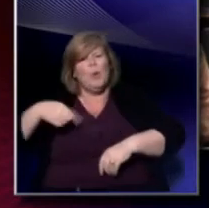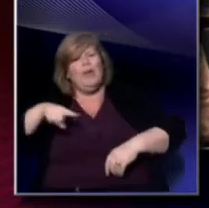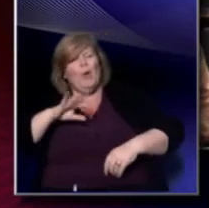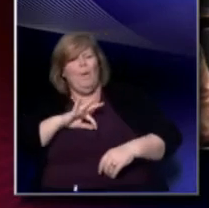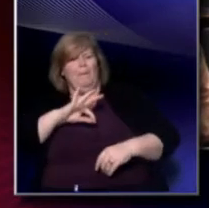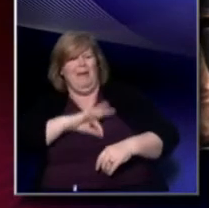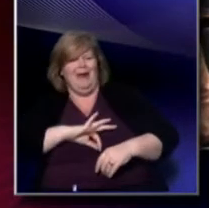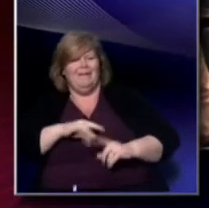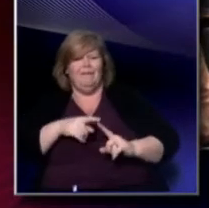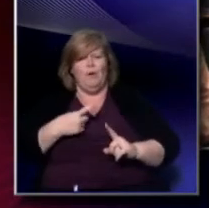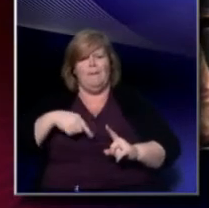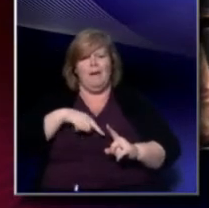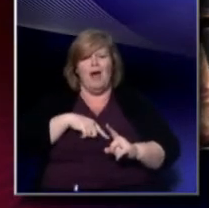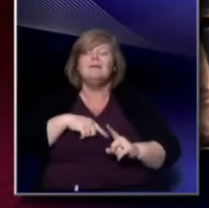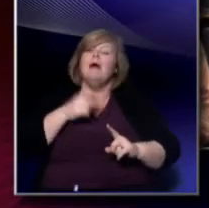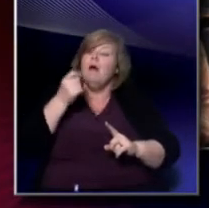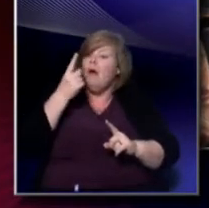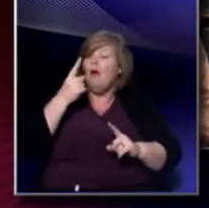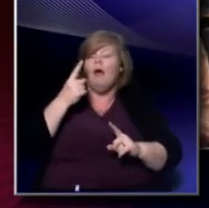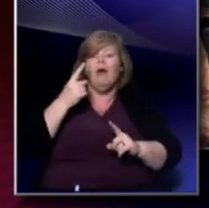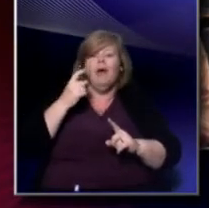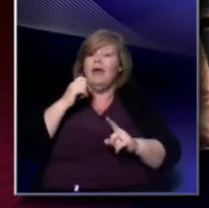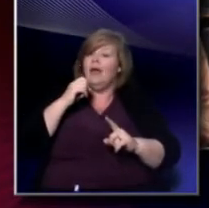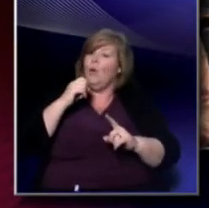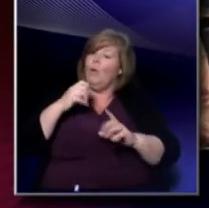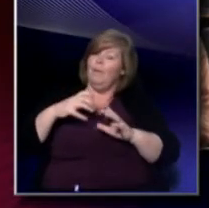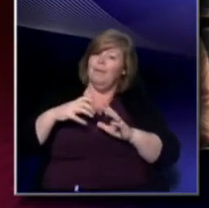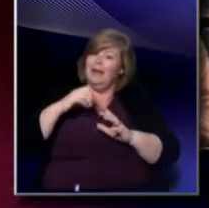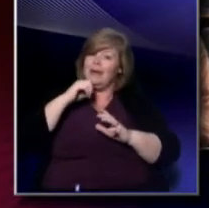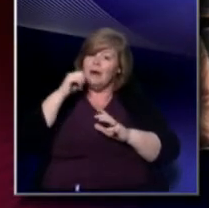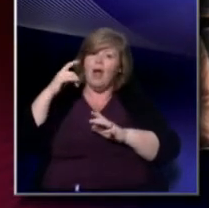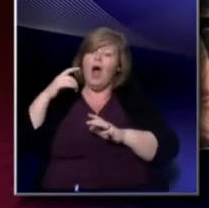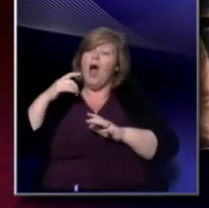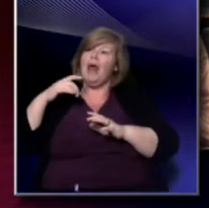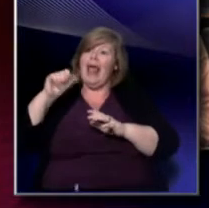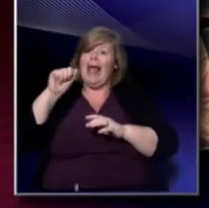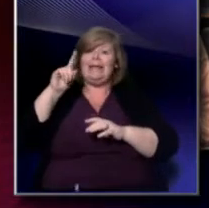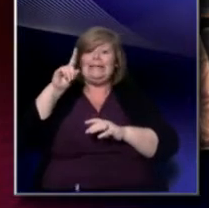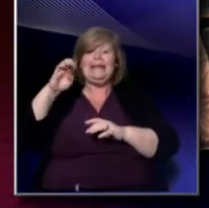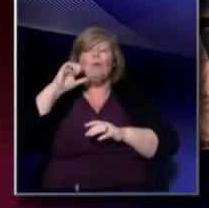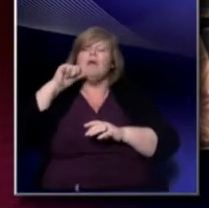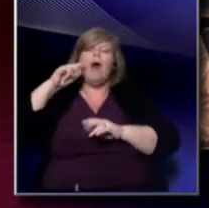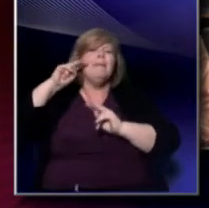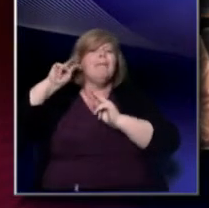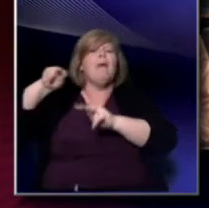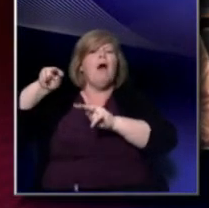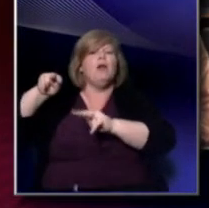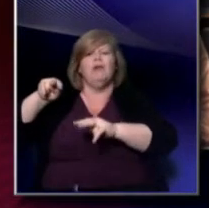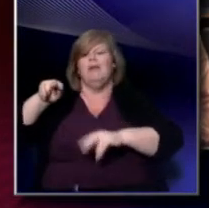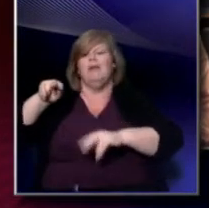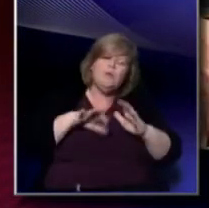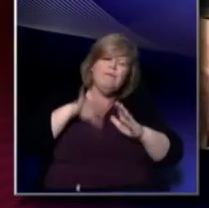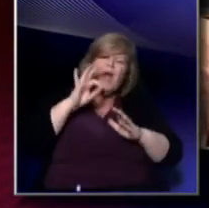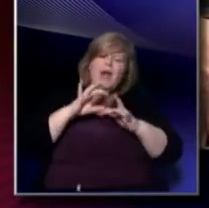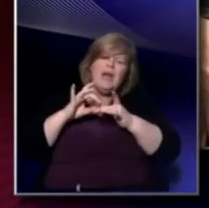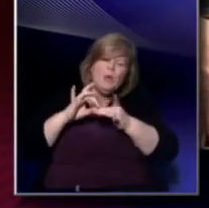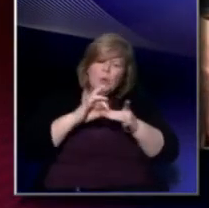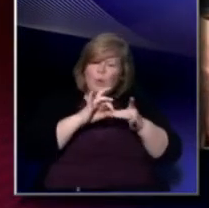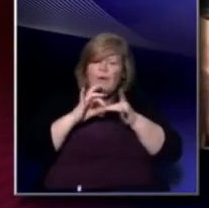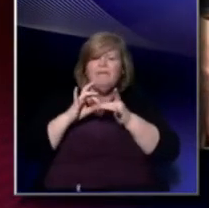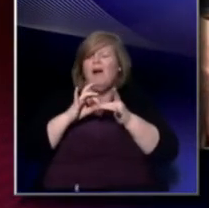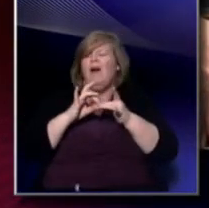well, even though it will be out of the scope of ADE's monitoring on this particular project. Okay, acceptable